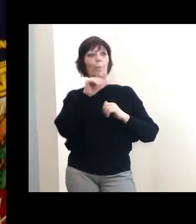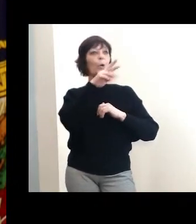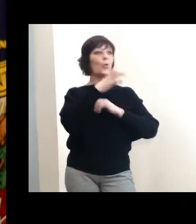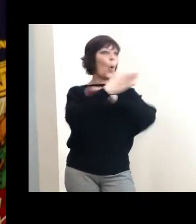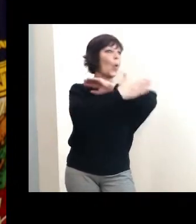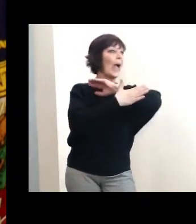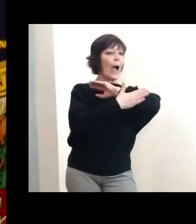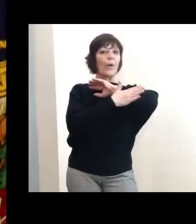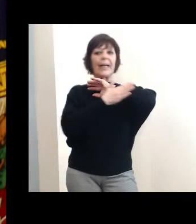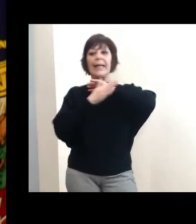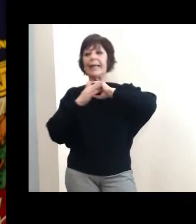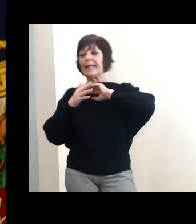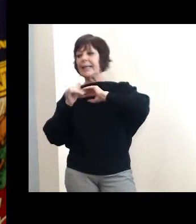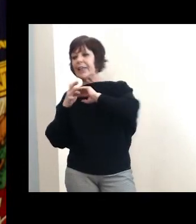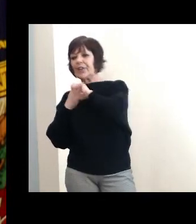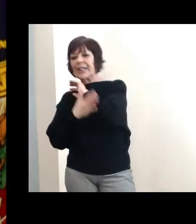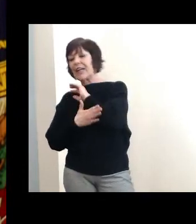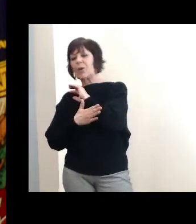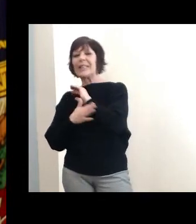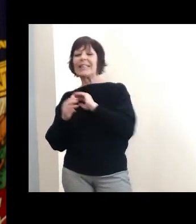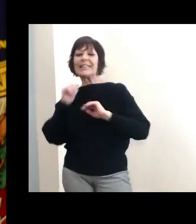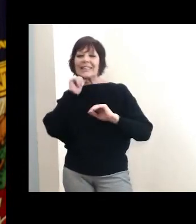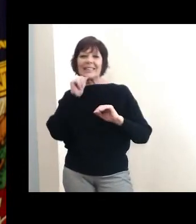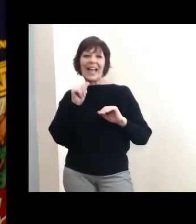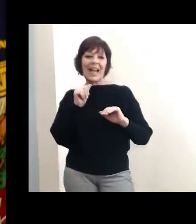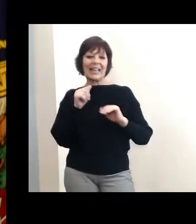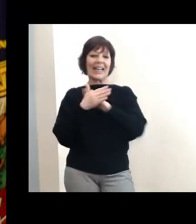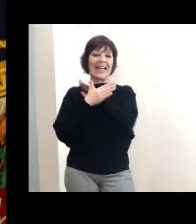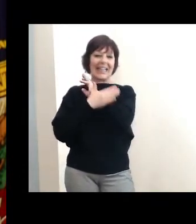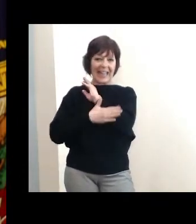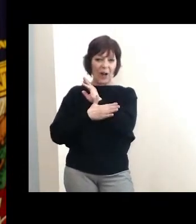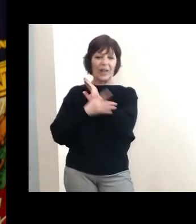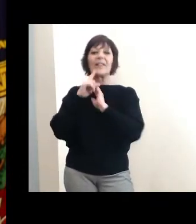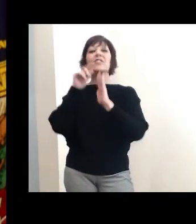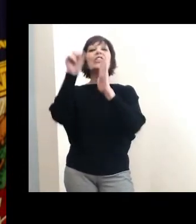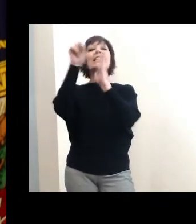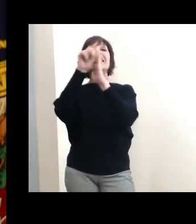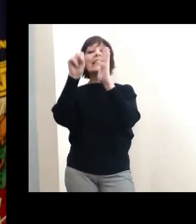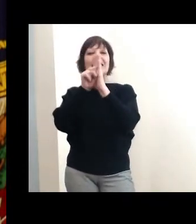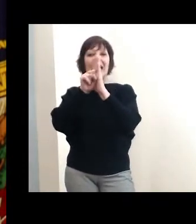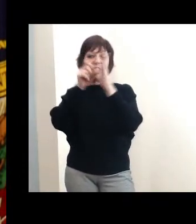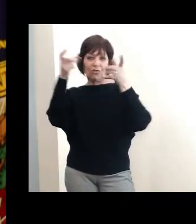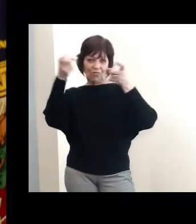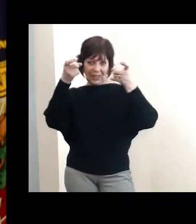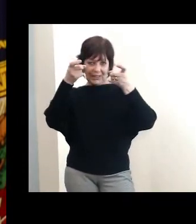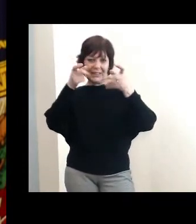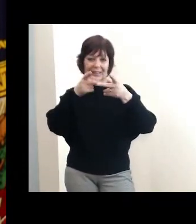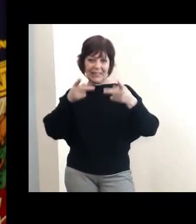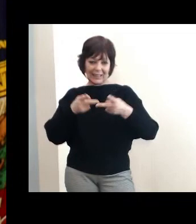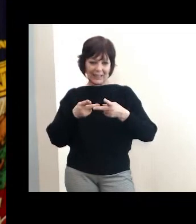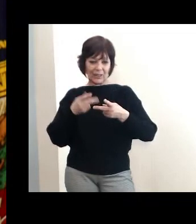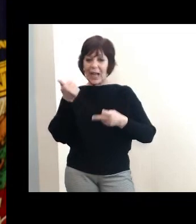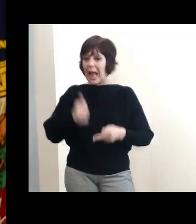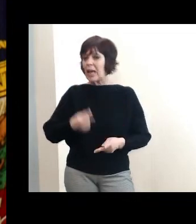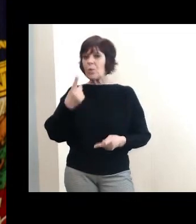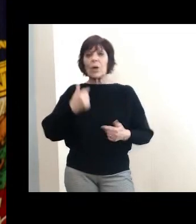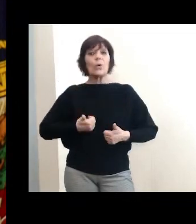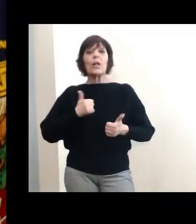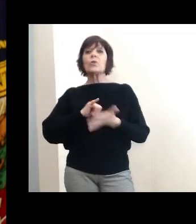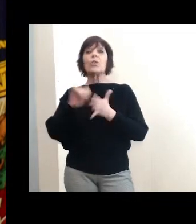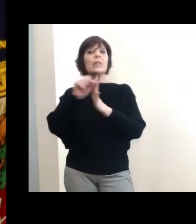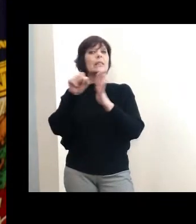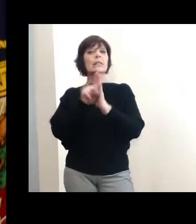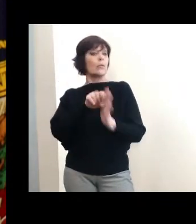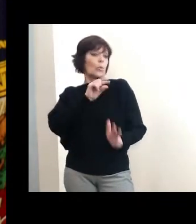It's not a site, I think it's St. Lawrence County where Potsdam is. These are state-run sites. And so anybody who lives in New York State